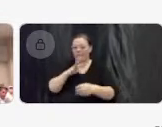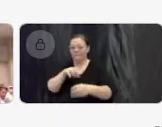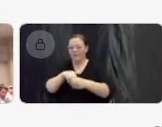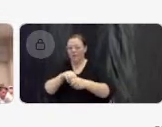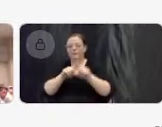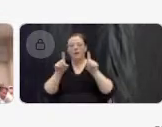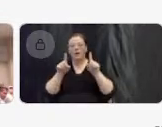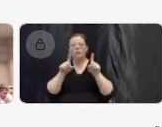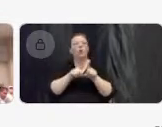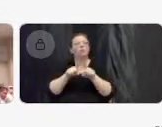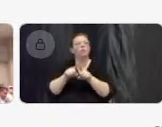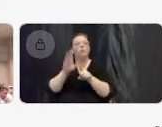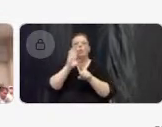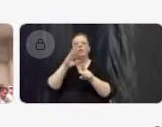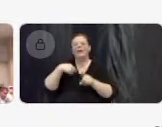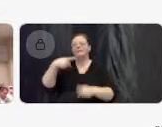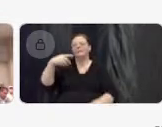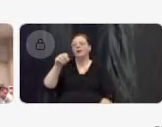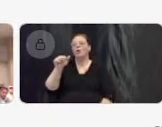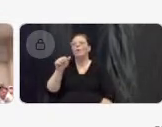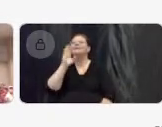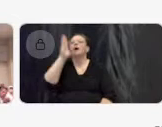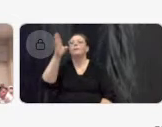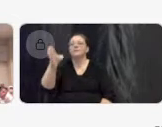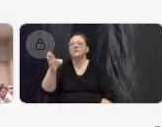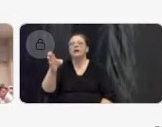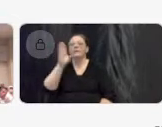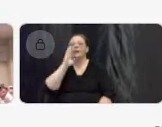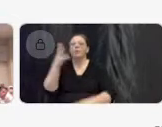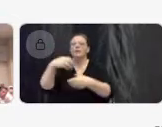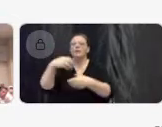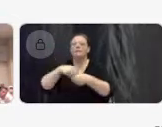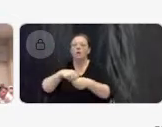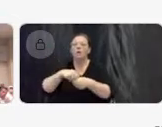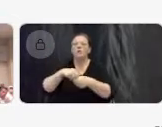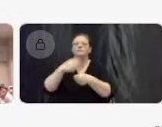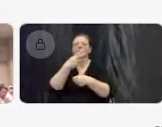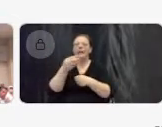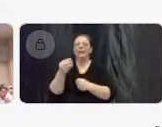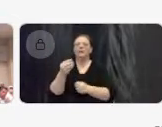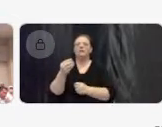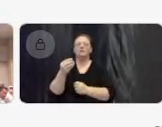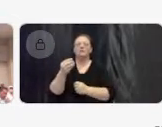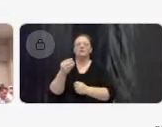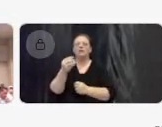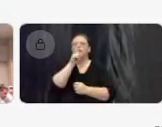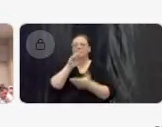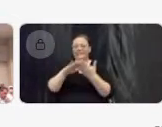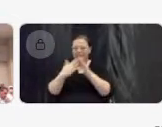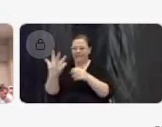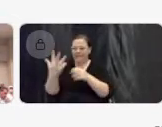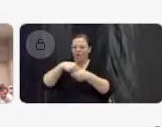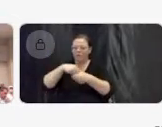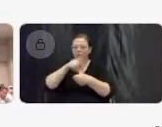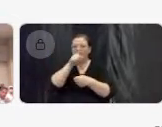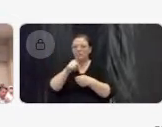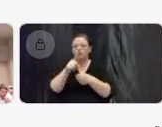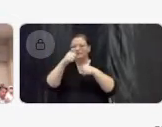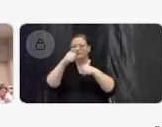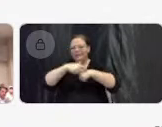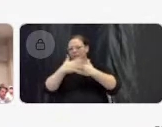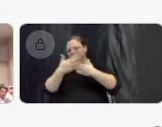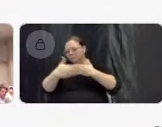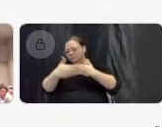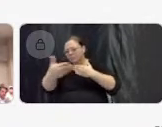going to be a POA someday involved, the city's involved, and I just want to be sure that as time goes forward, there's a clear